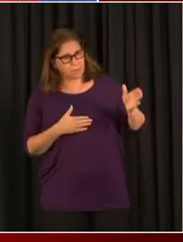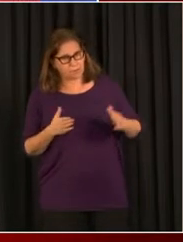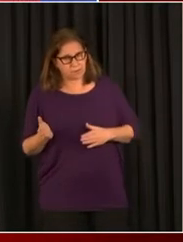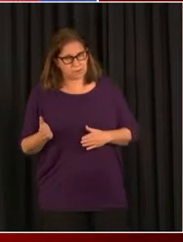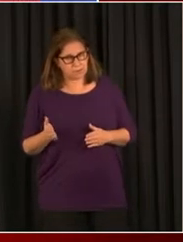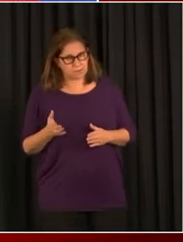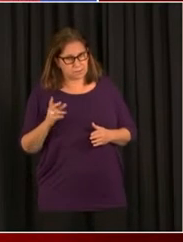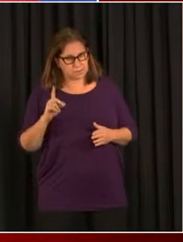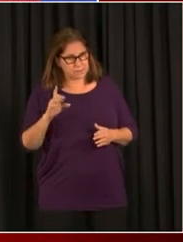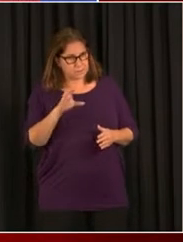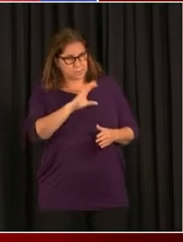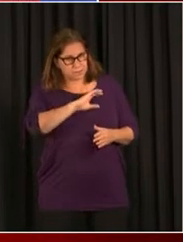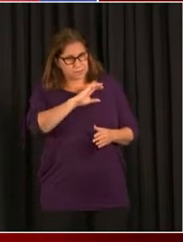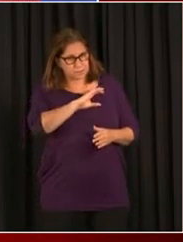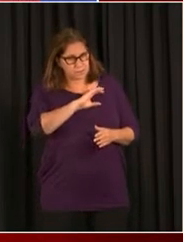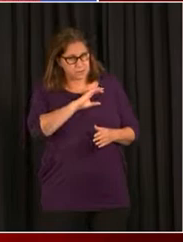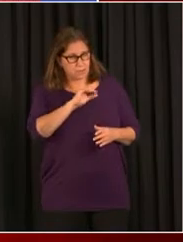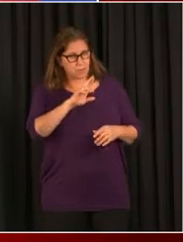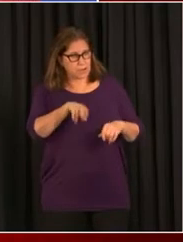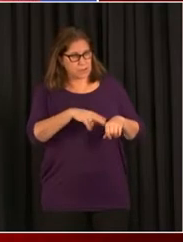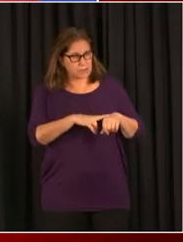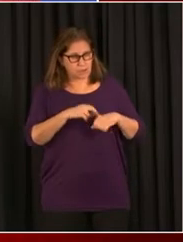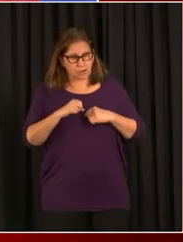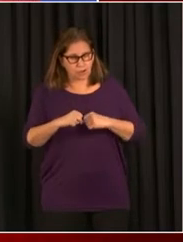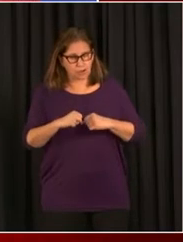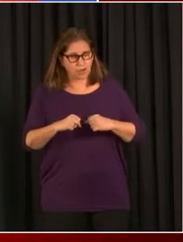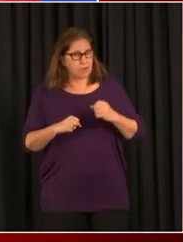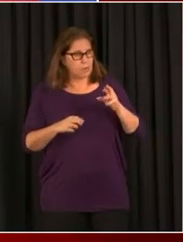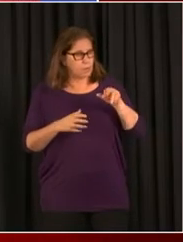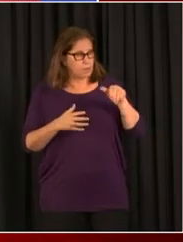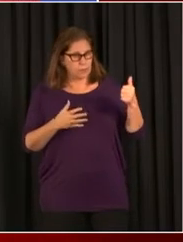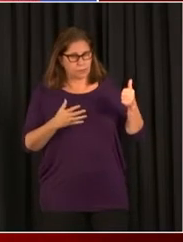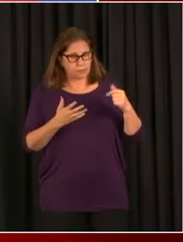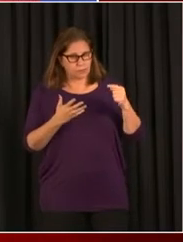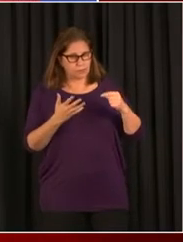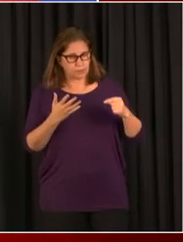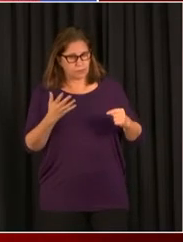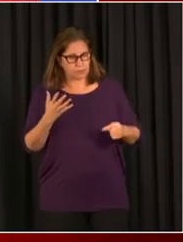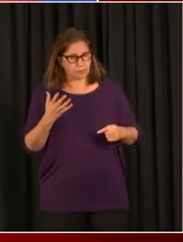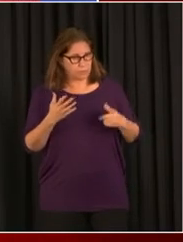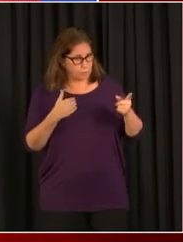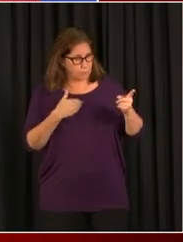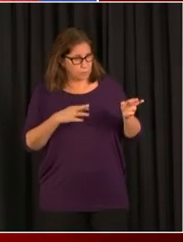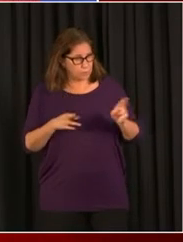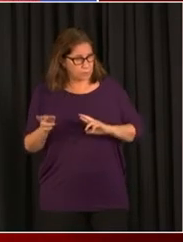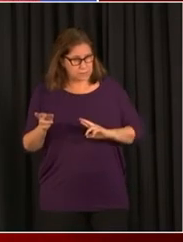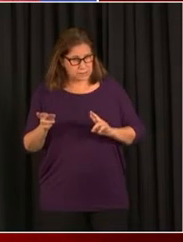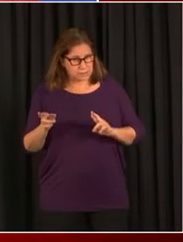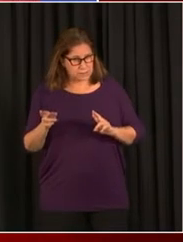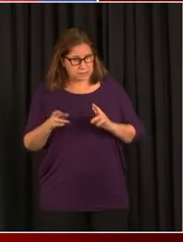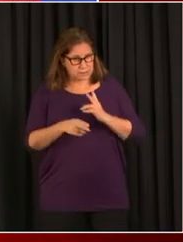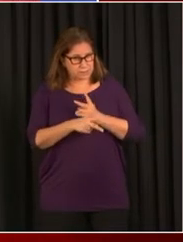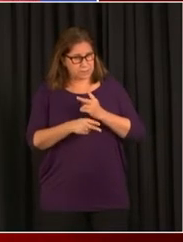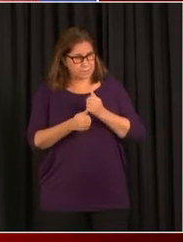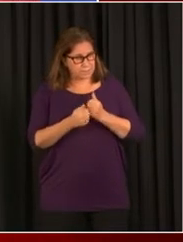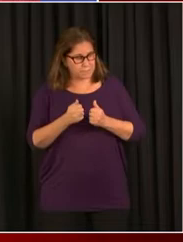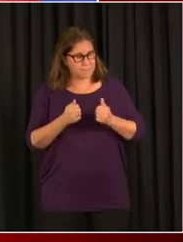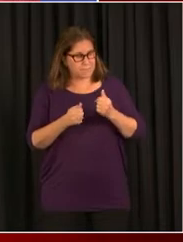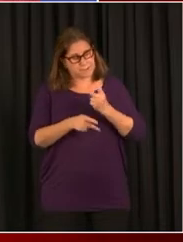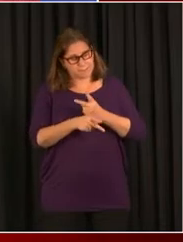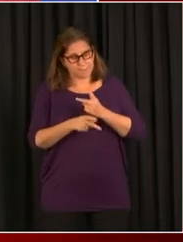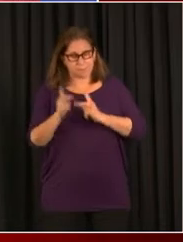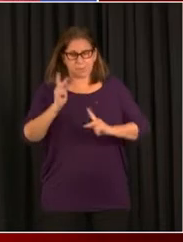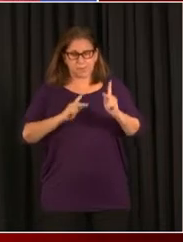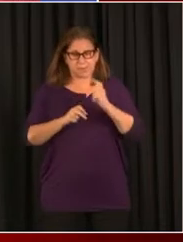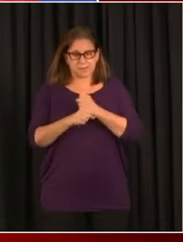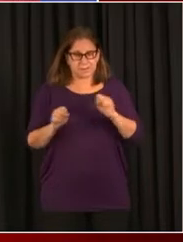Police and the National Guard and whatever you have at your disposal to keep everybody safe in election night and the